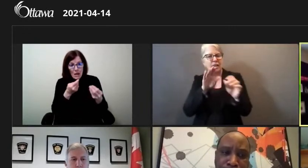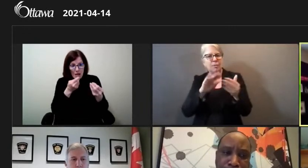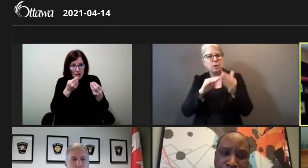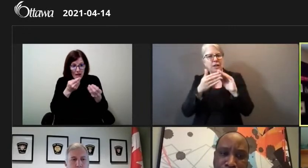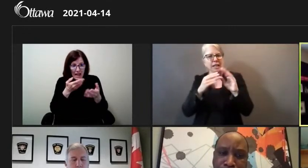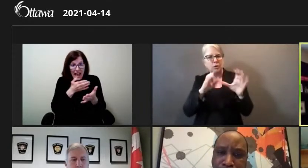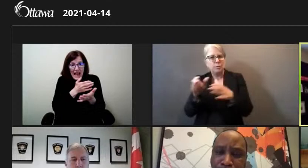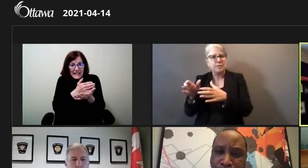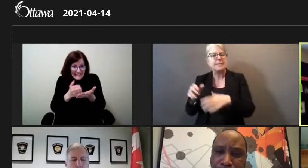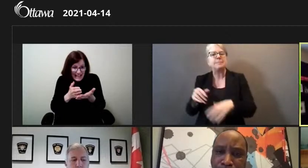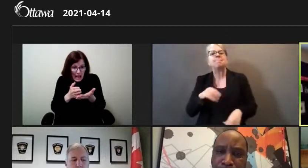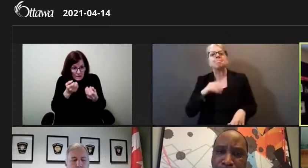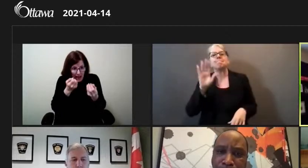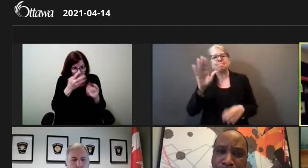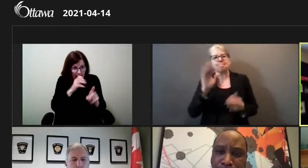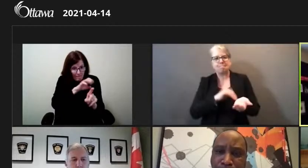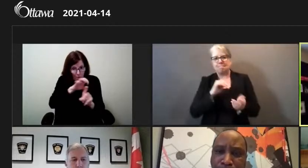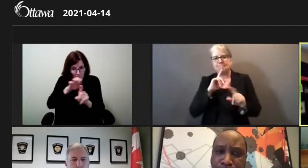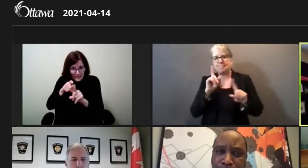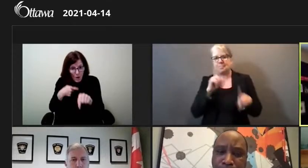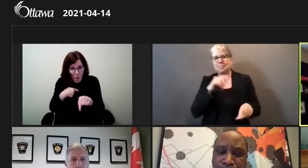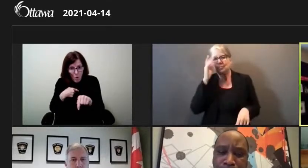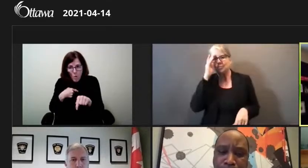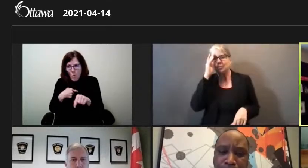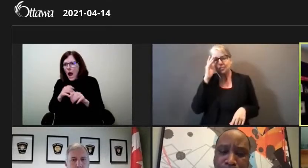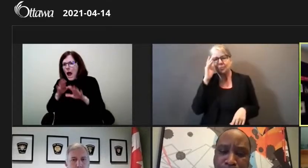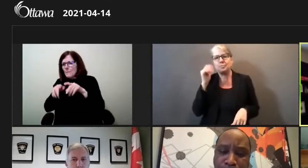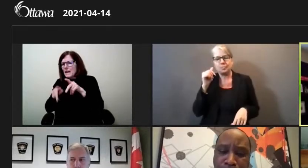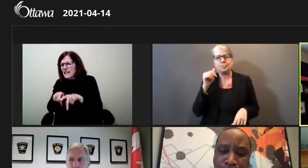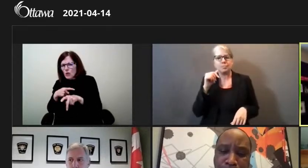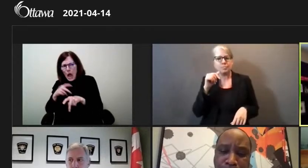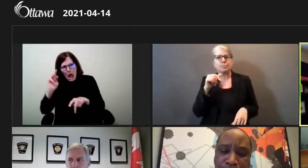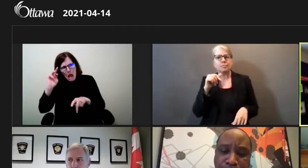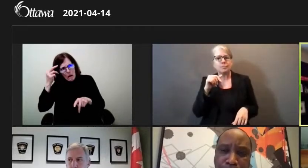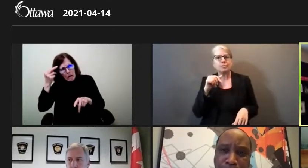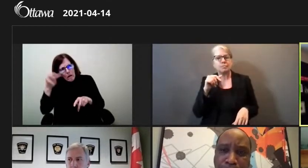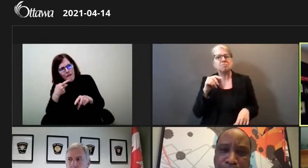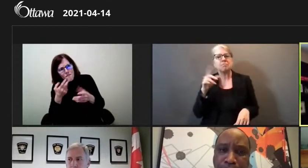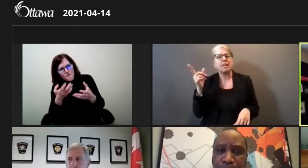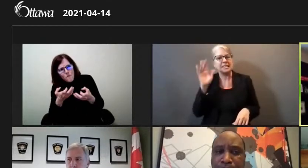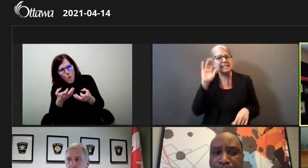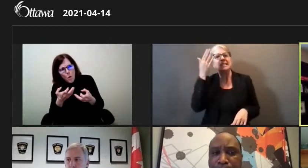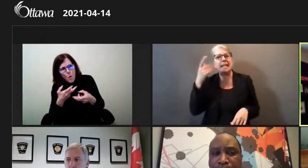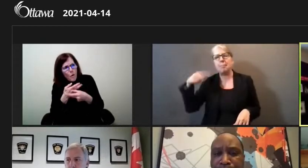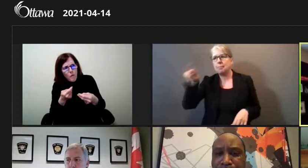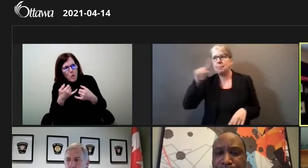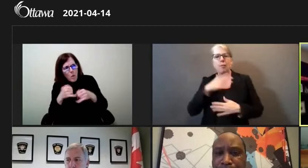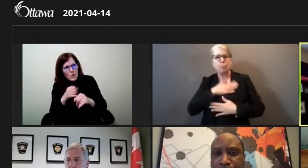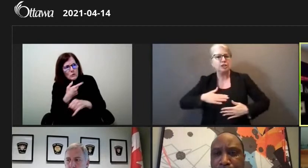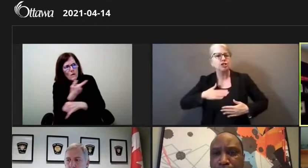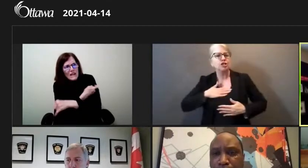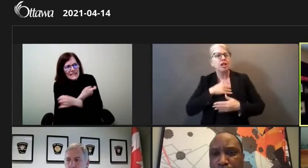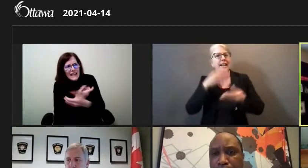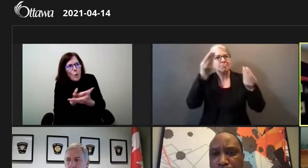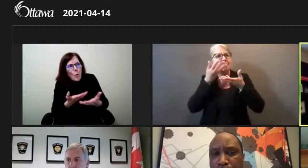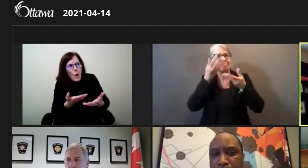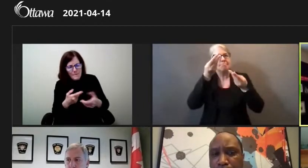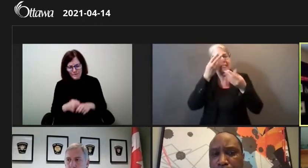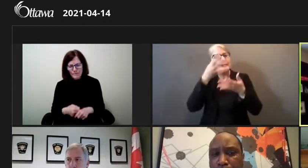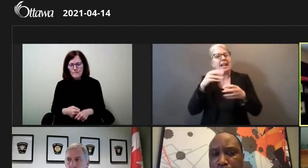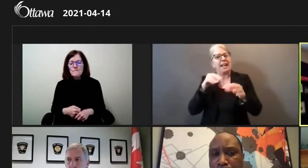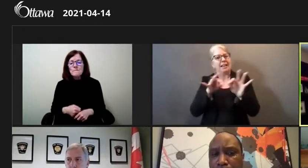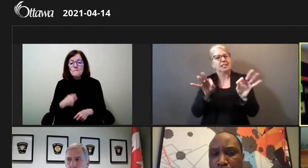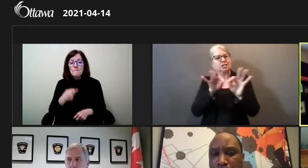I think there's an appreciation for getting information in their own language